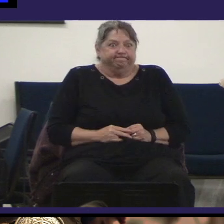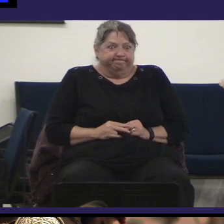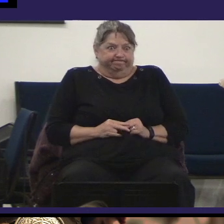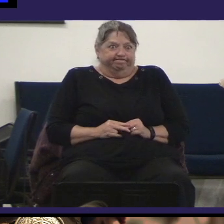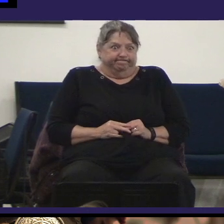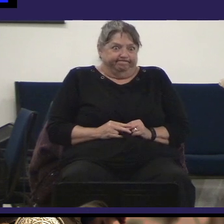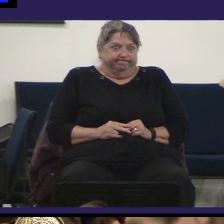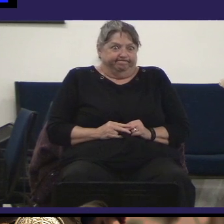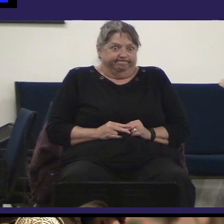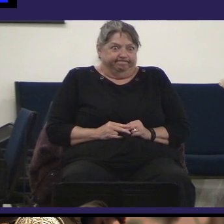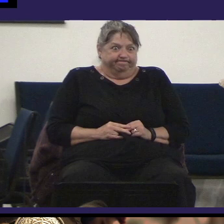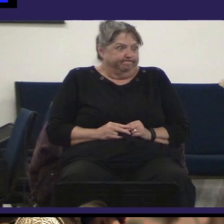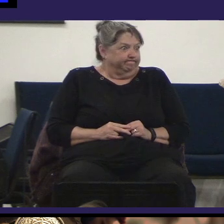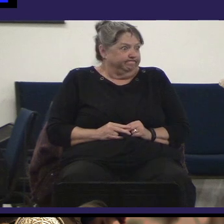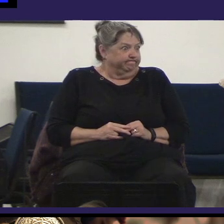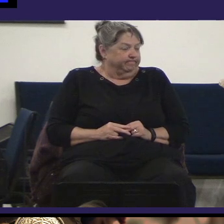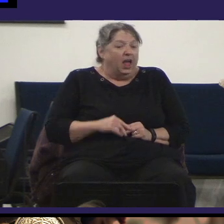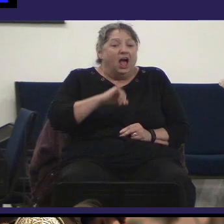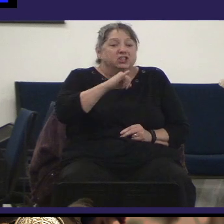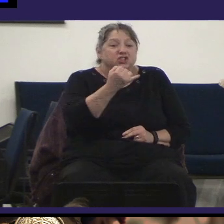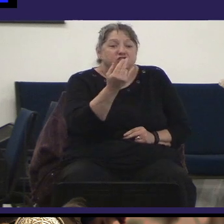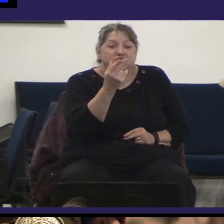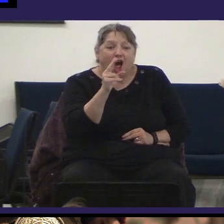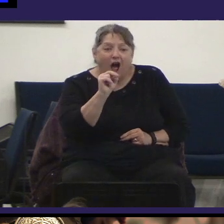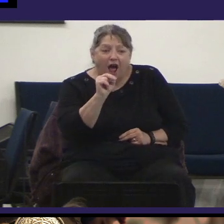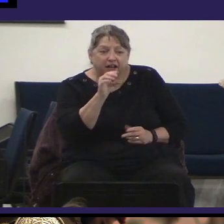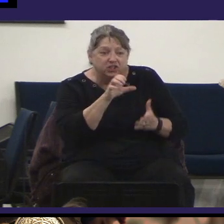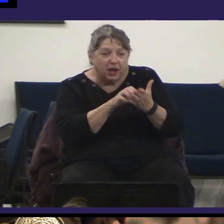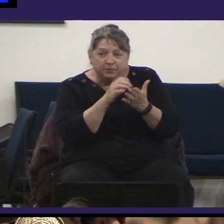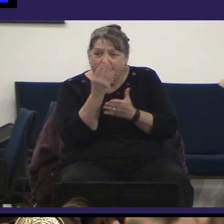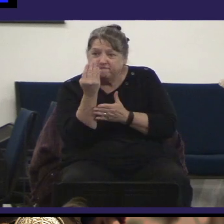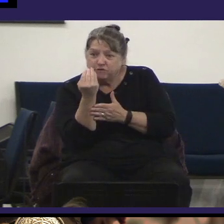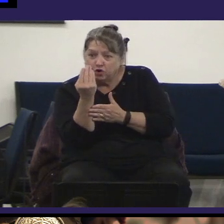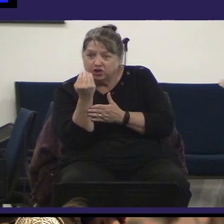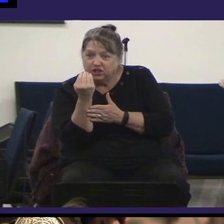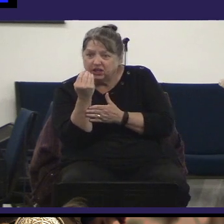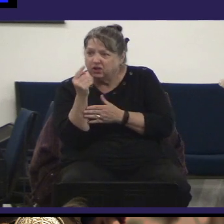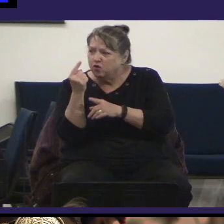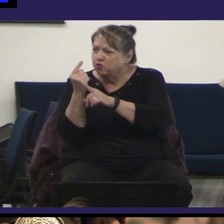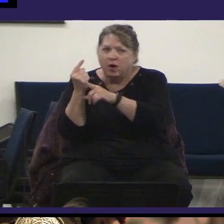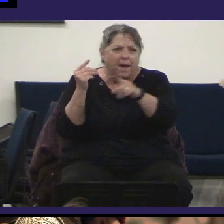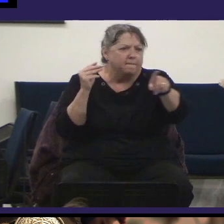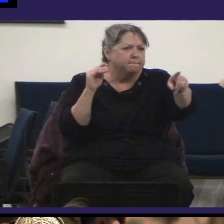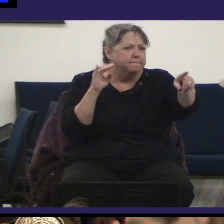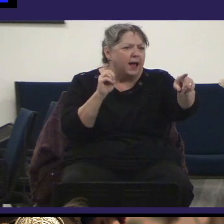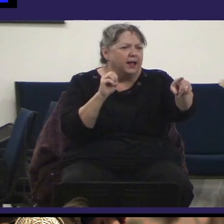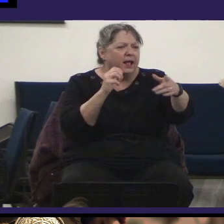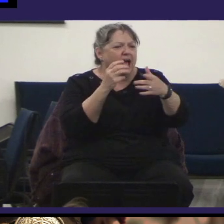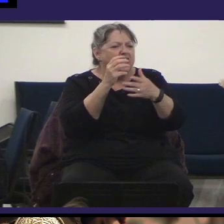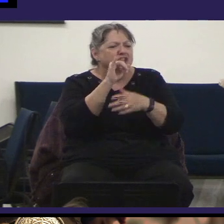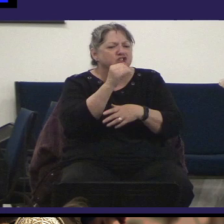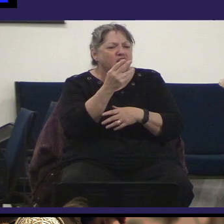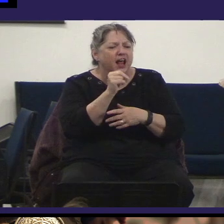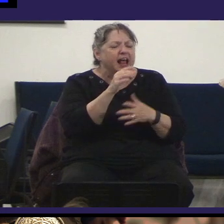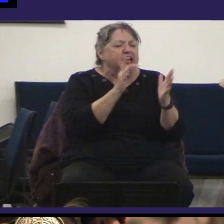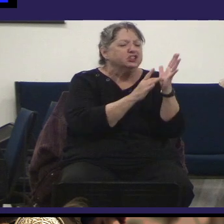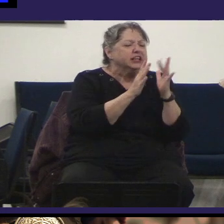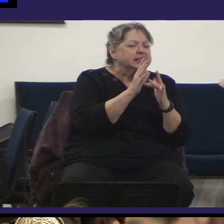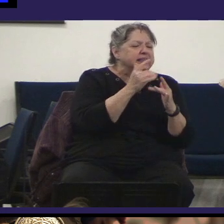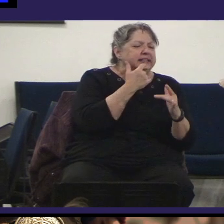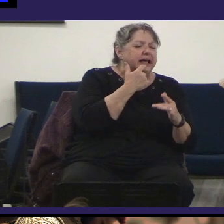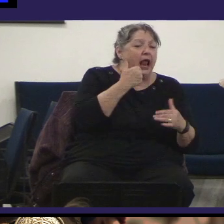So Jesus says in John 14, 6, right? John, Mike quoted it, right? Jesus said, I am the way,